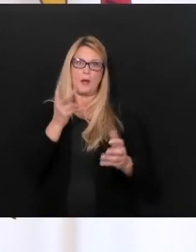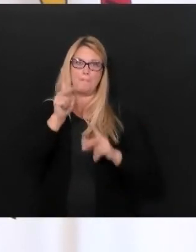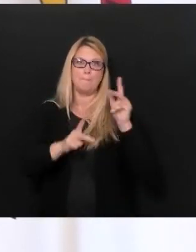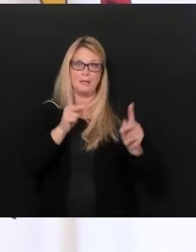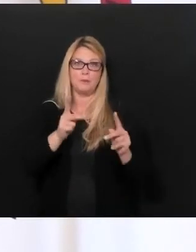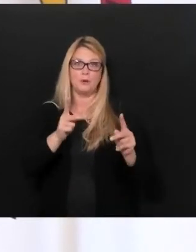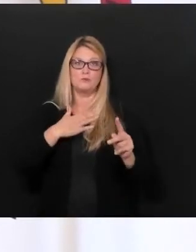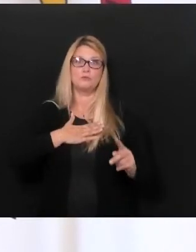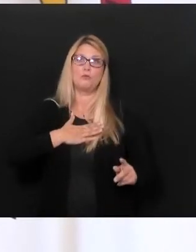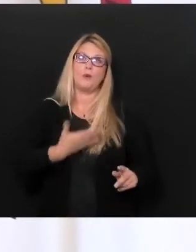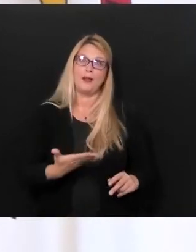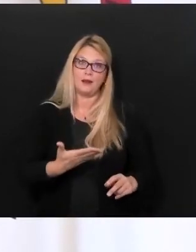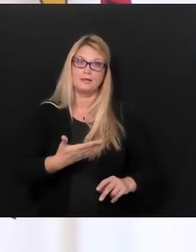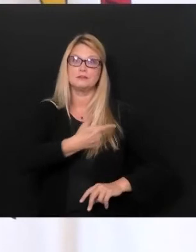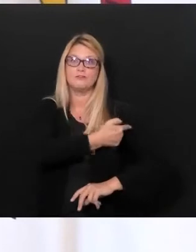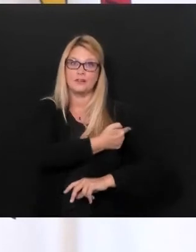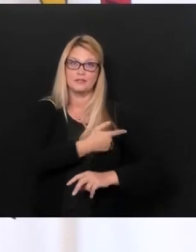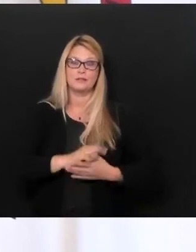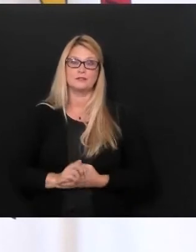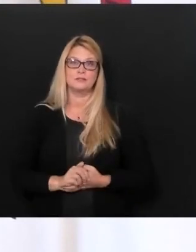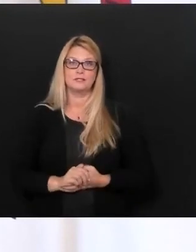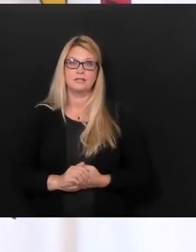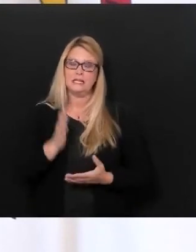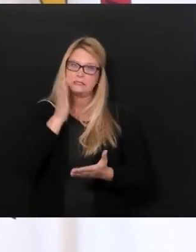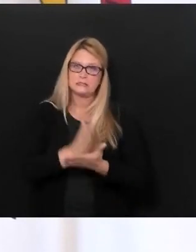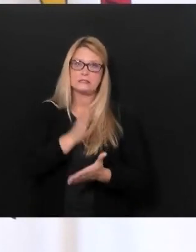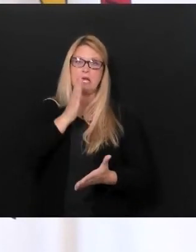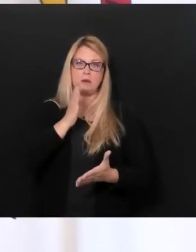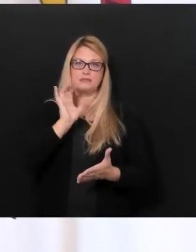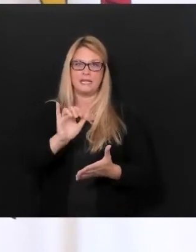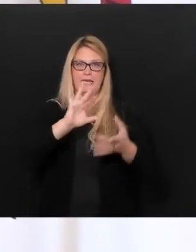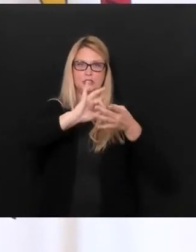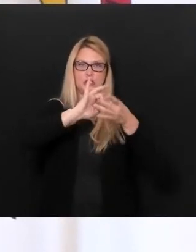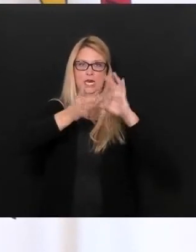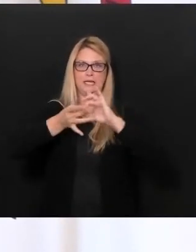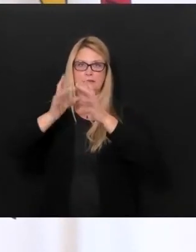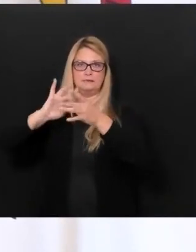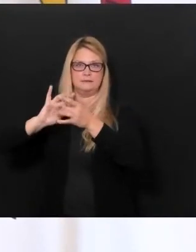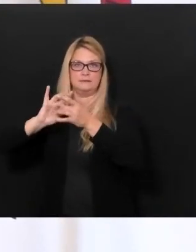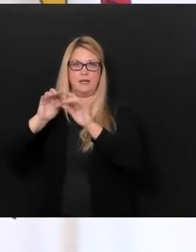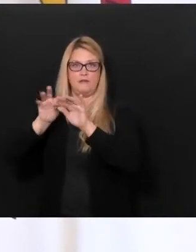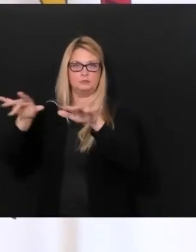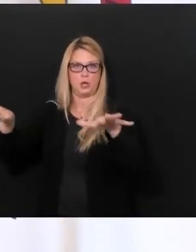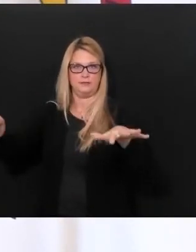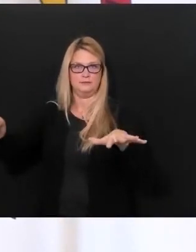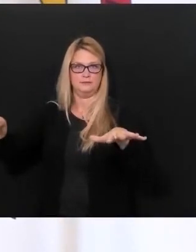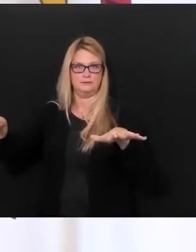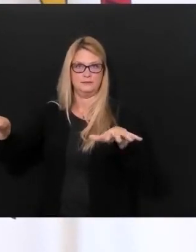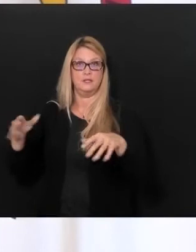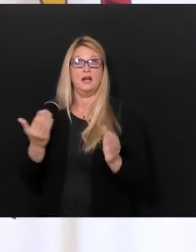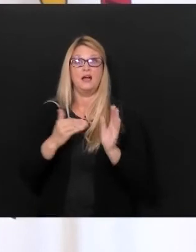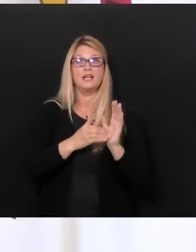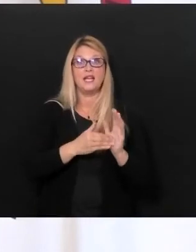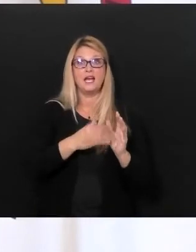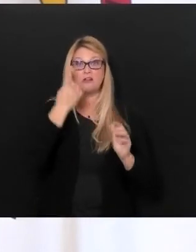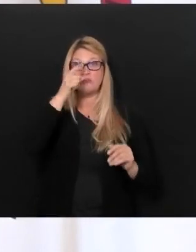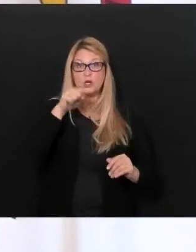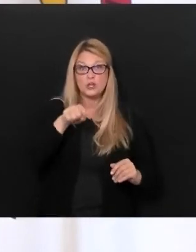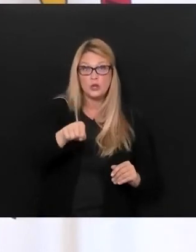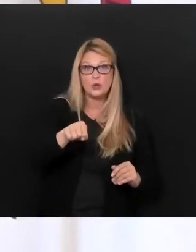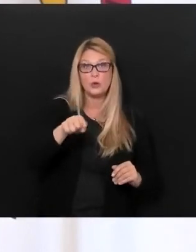vaccine. It breaks the chain. And again, until you and the people who